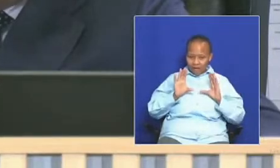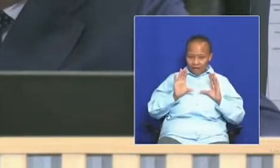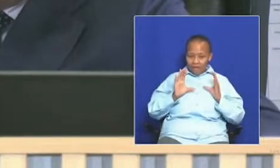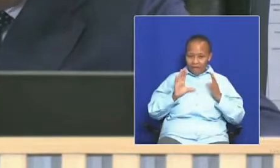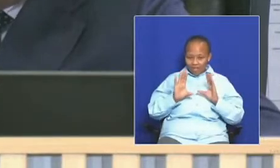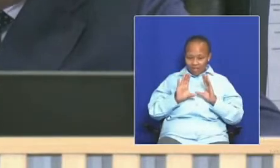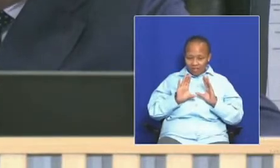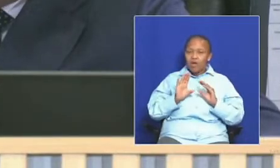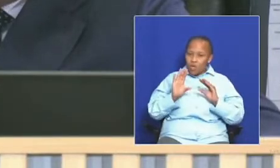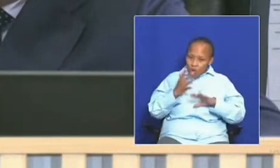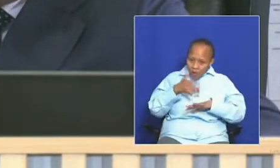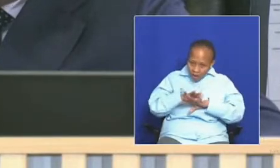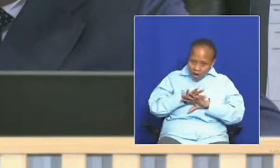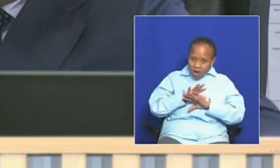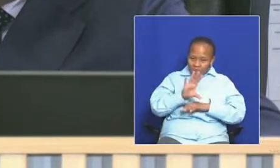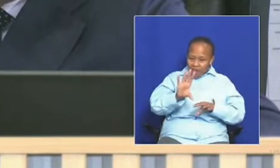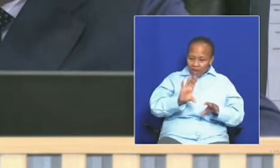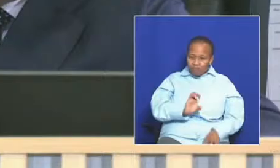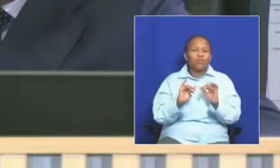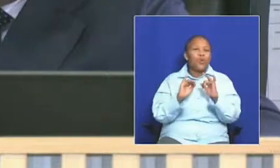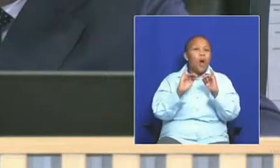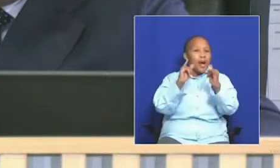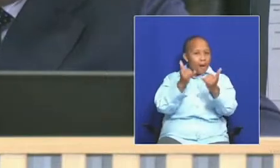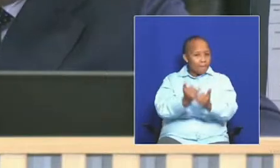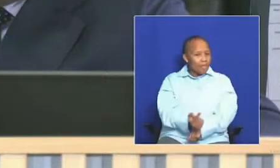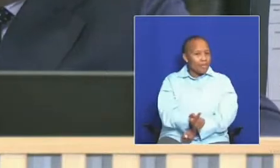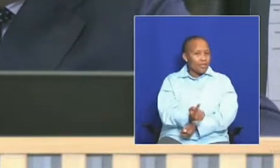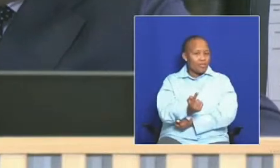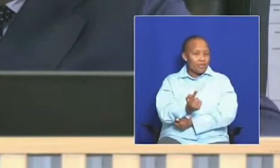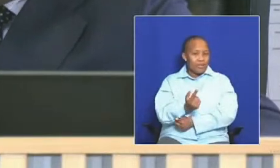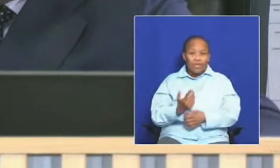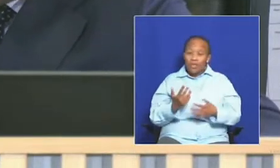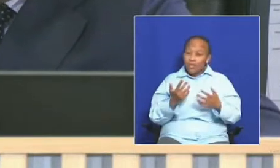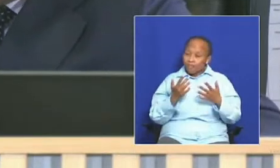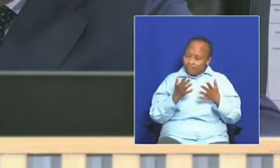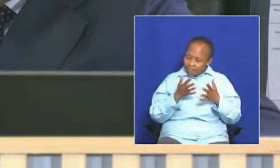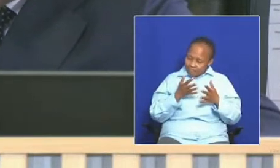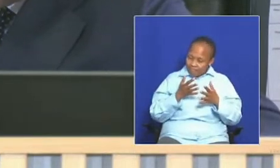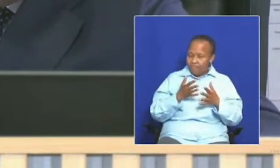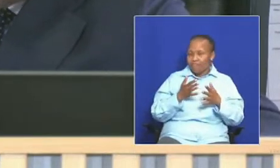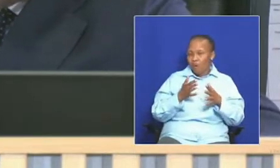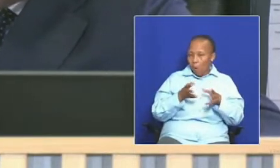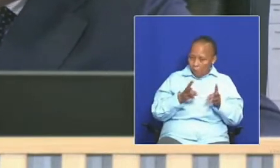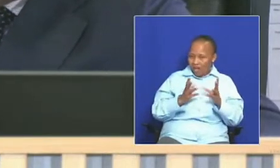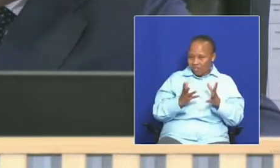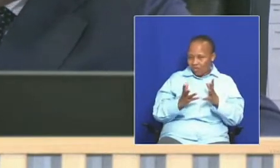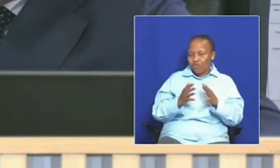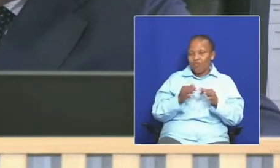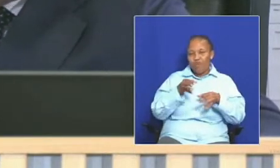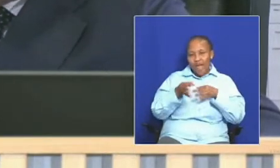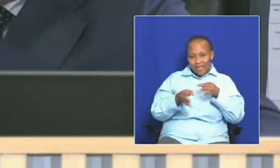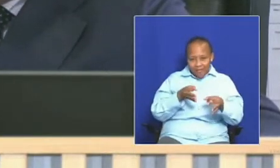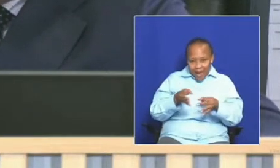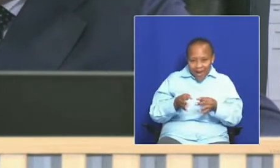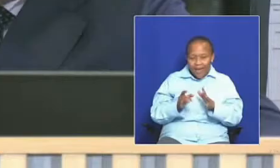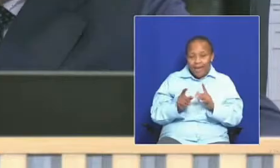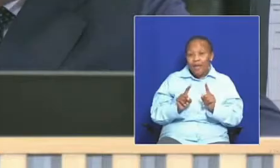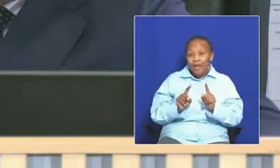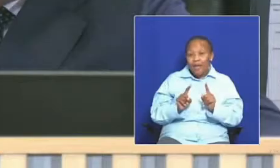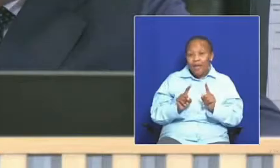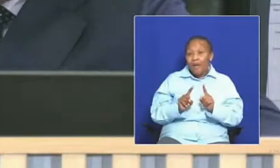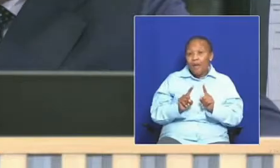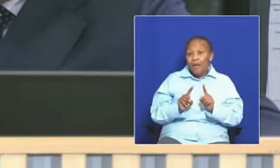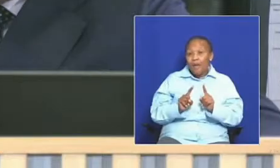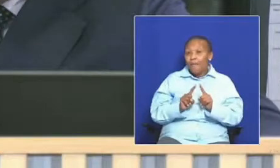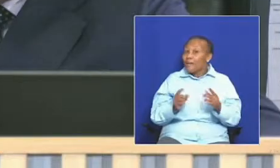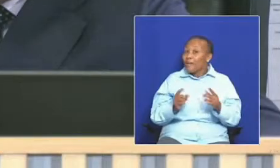main supplier, and then you use in the manner in which you... Nothing readily tells me what the